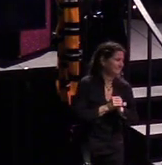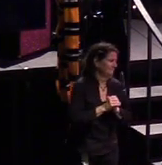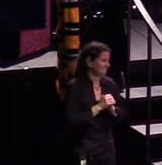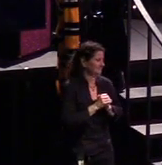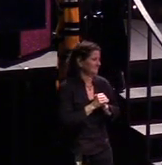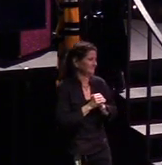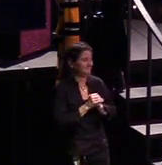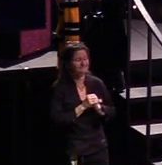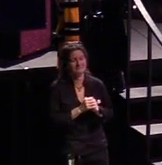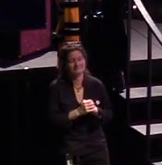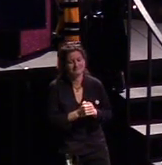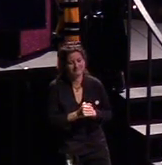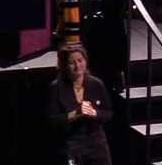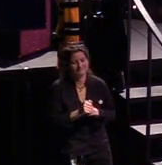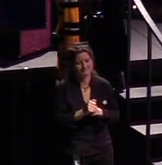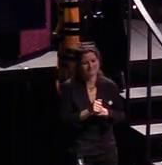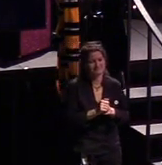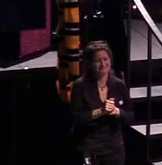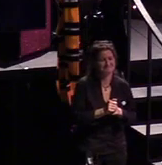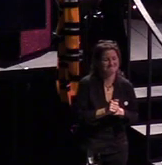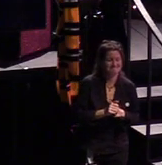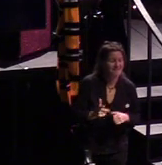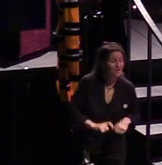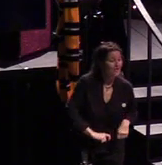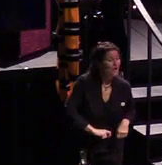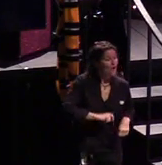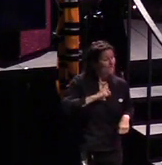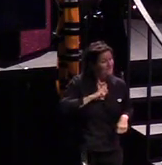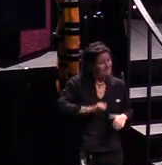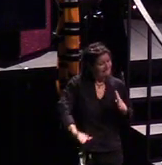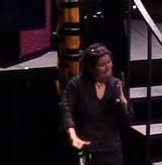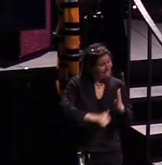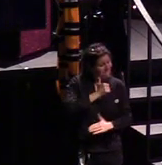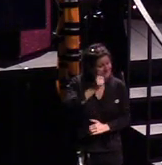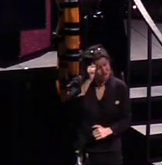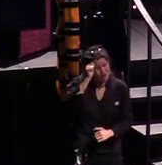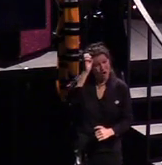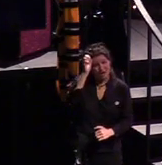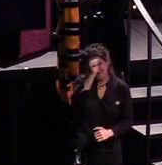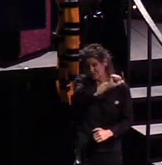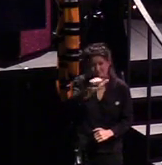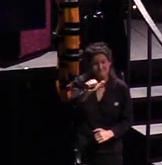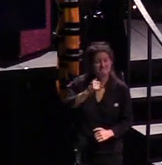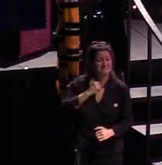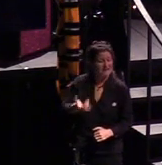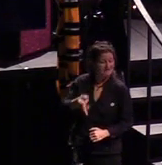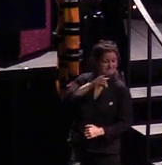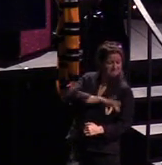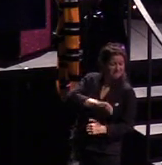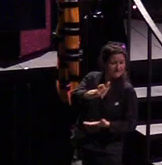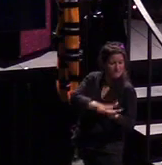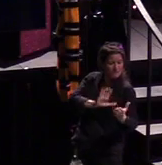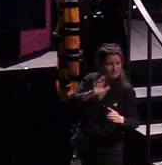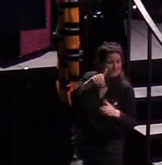fact and the confidence skills and knowledge I've gained by being part